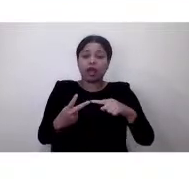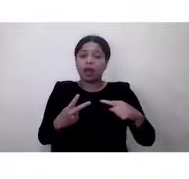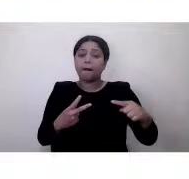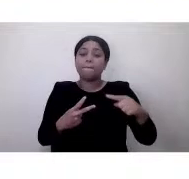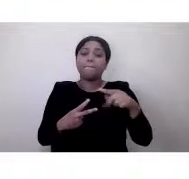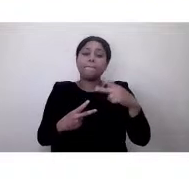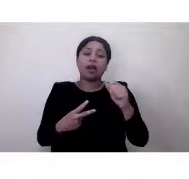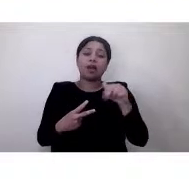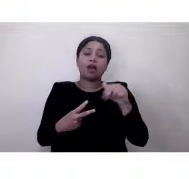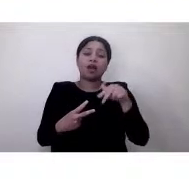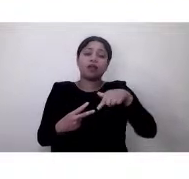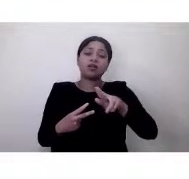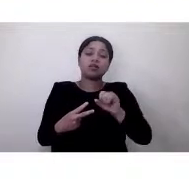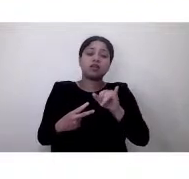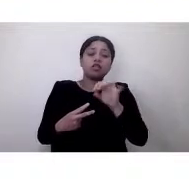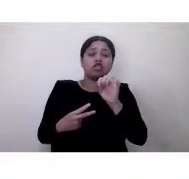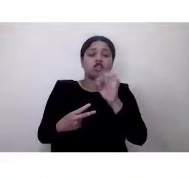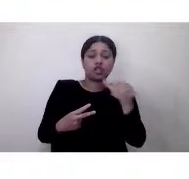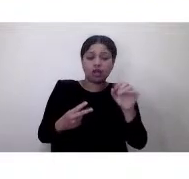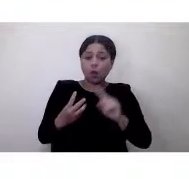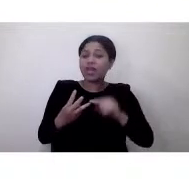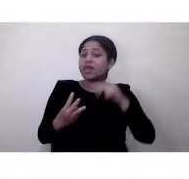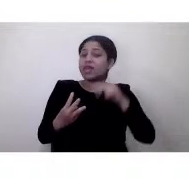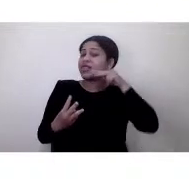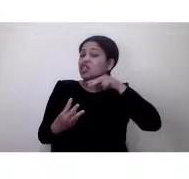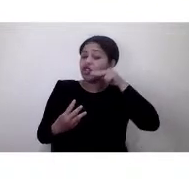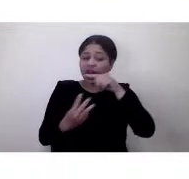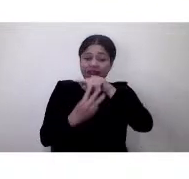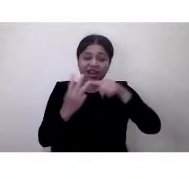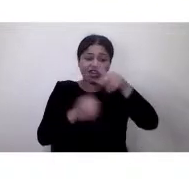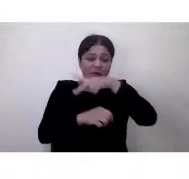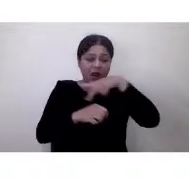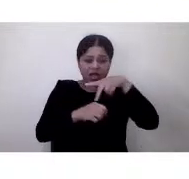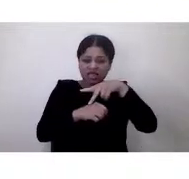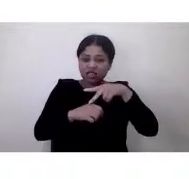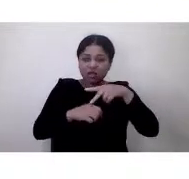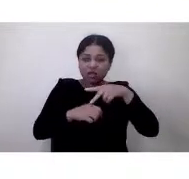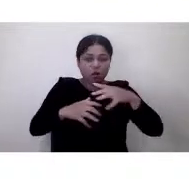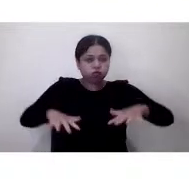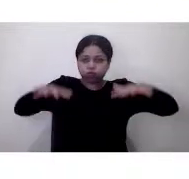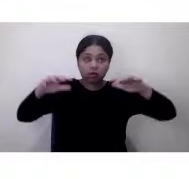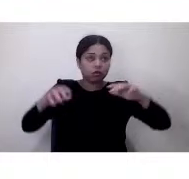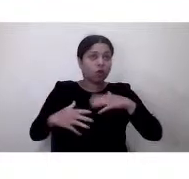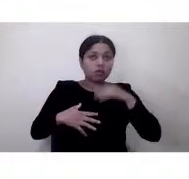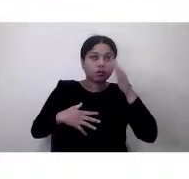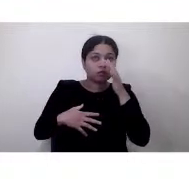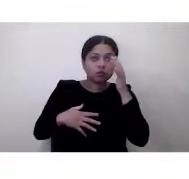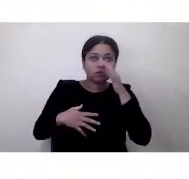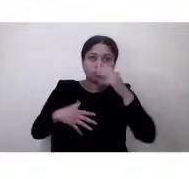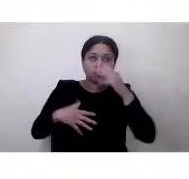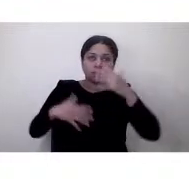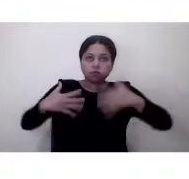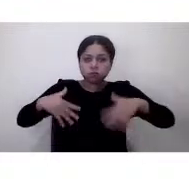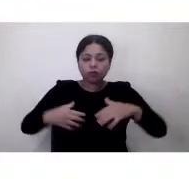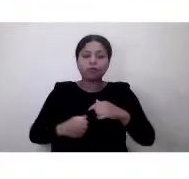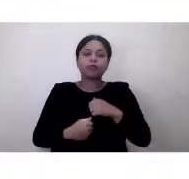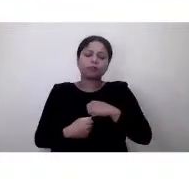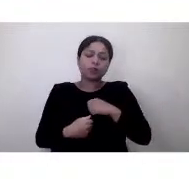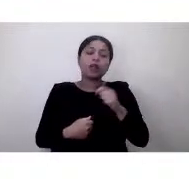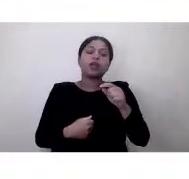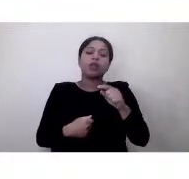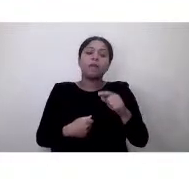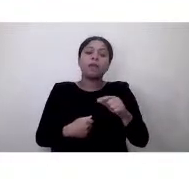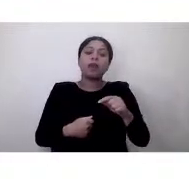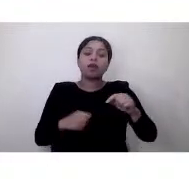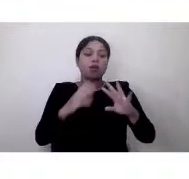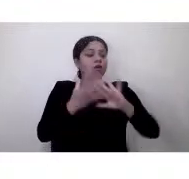Okay, it's extinction, that's correct. And you need to know that 550 species will be lost, including